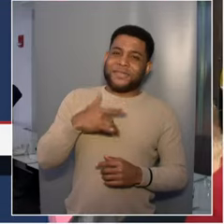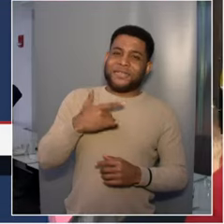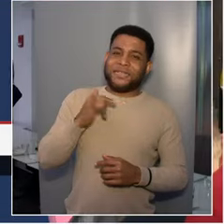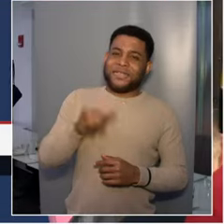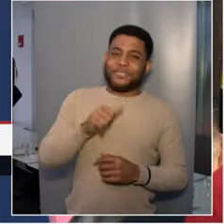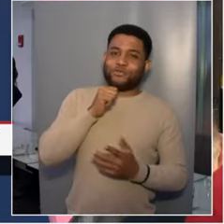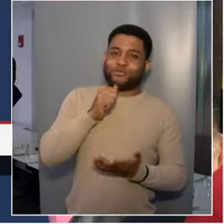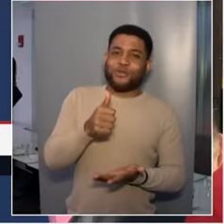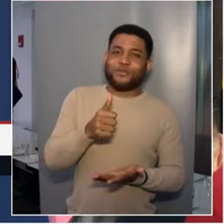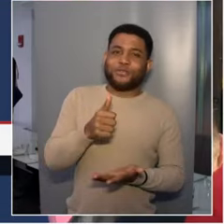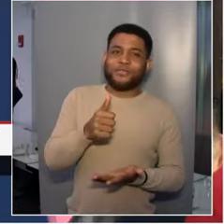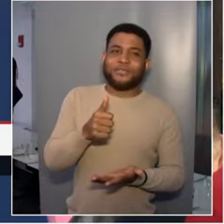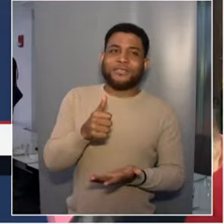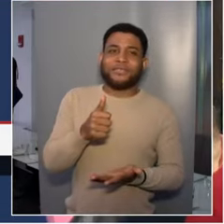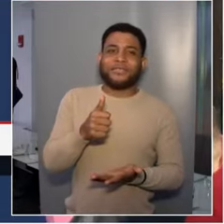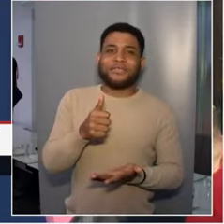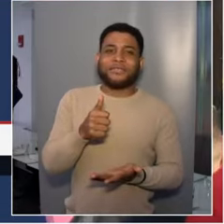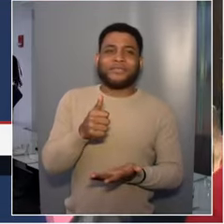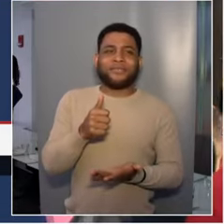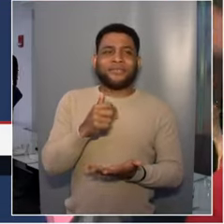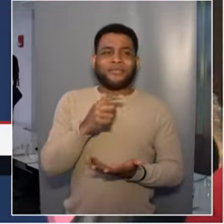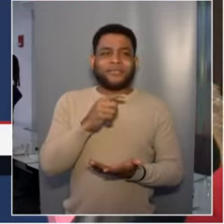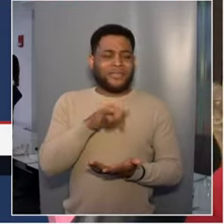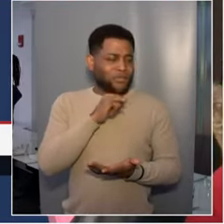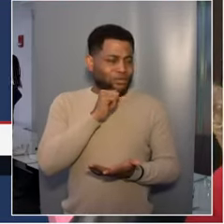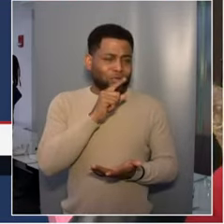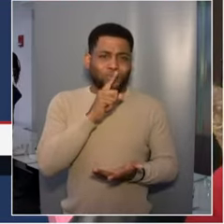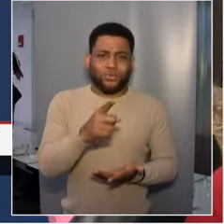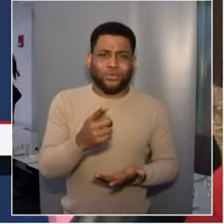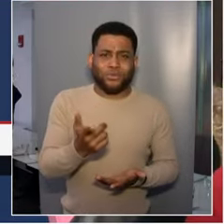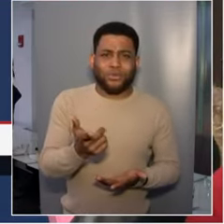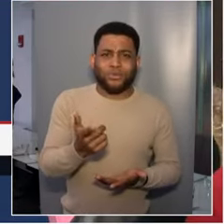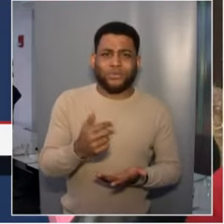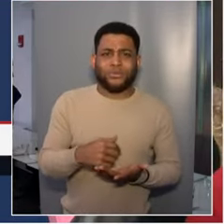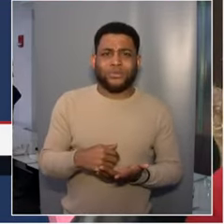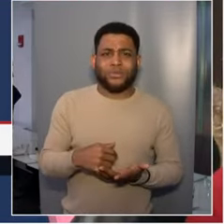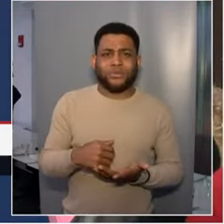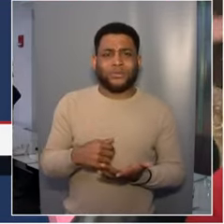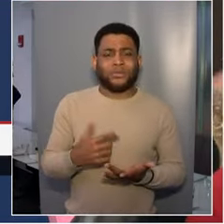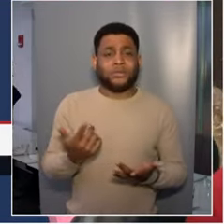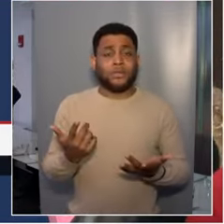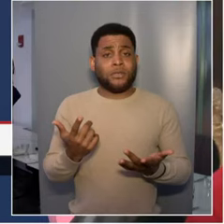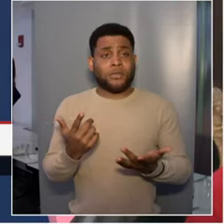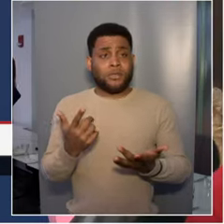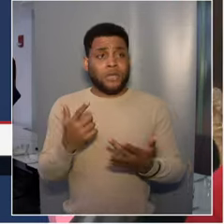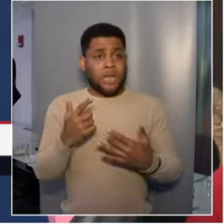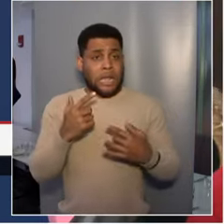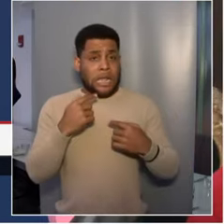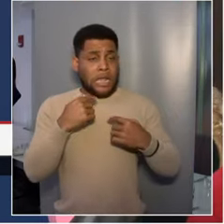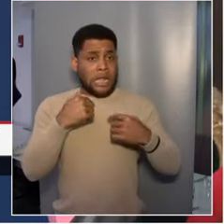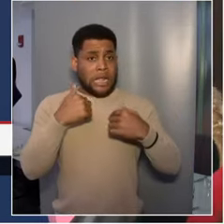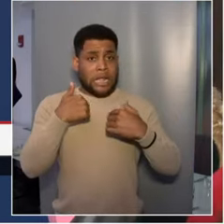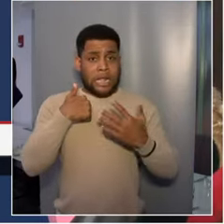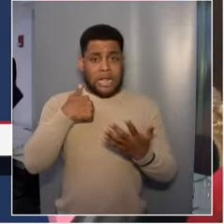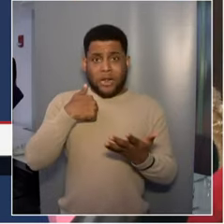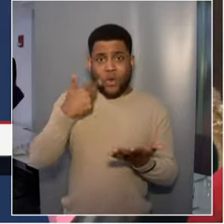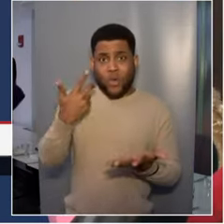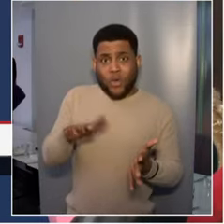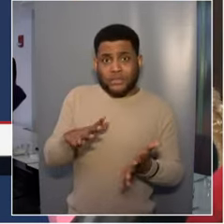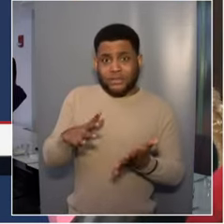all. I don't want to take us as credit, but I